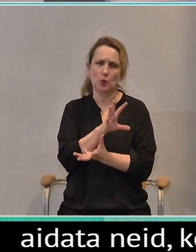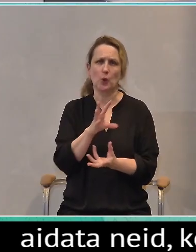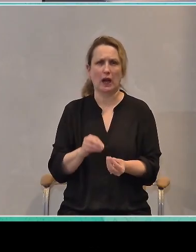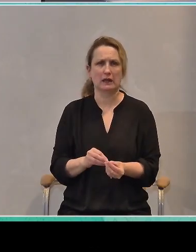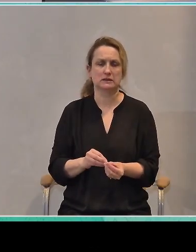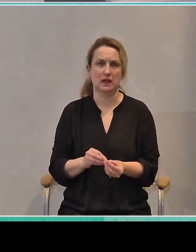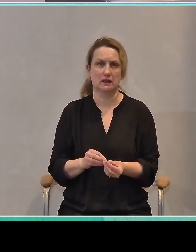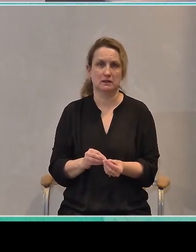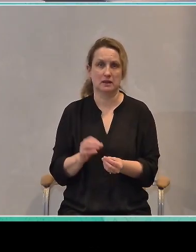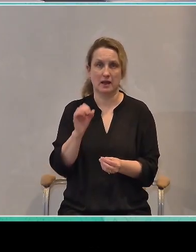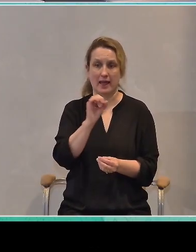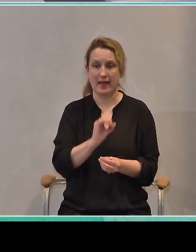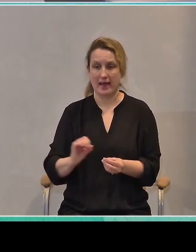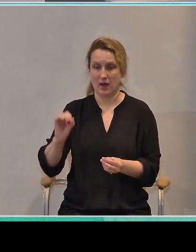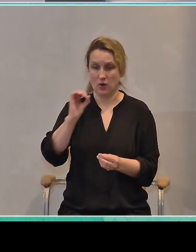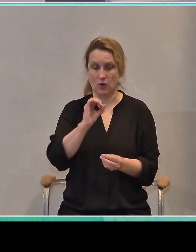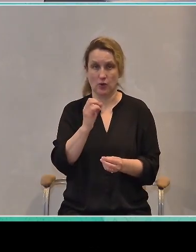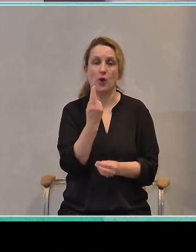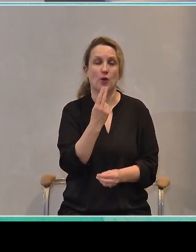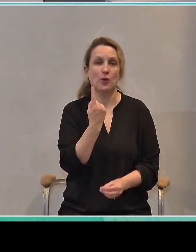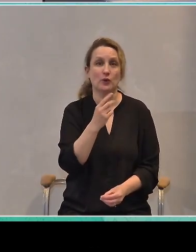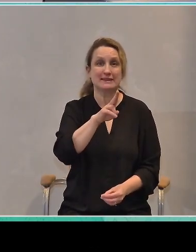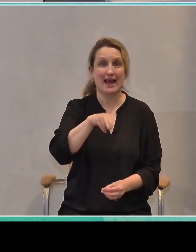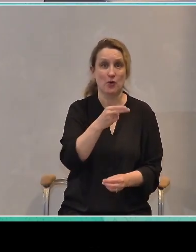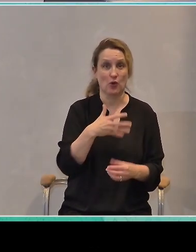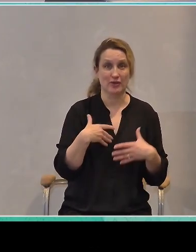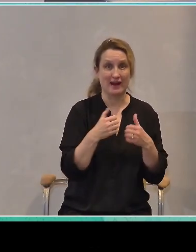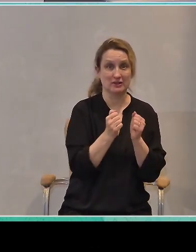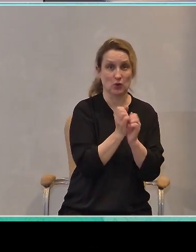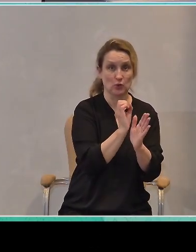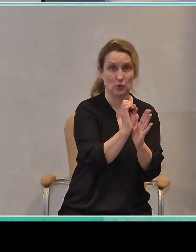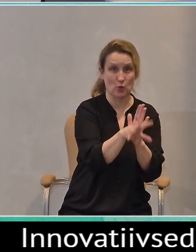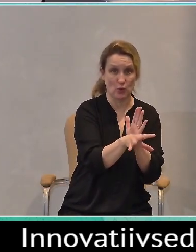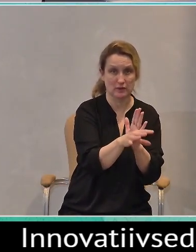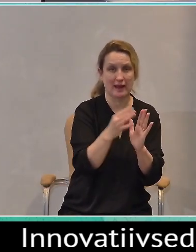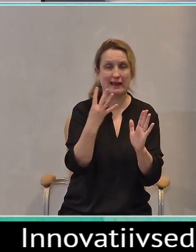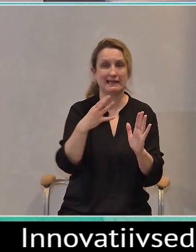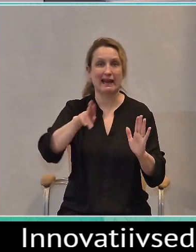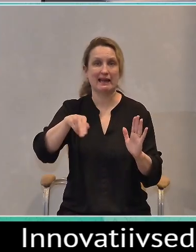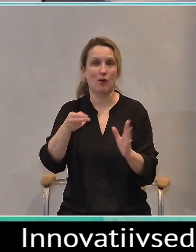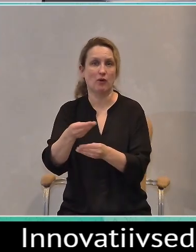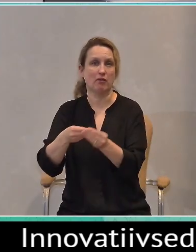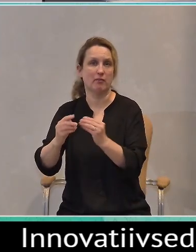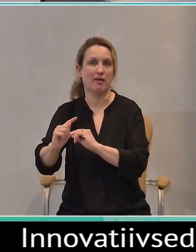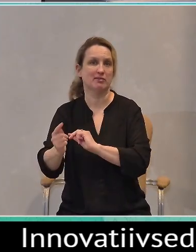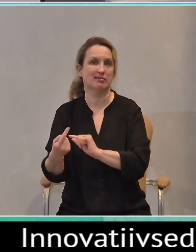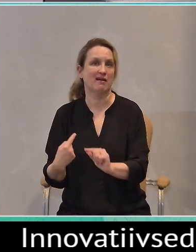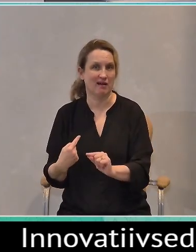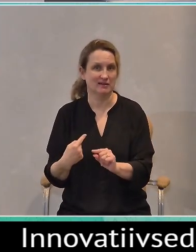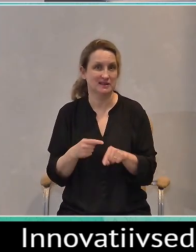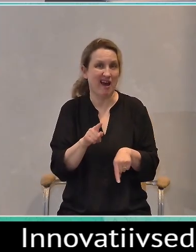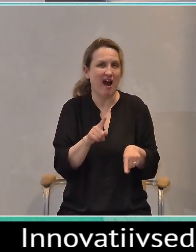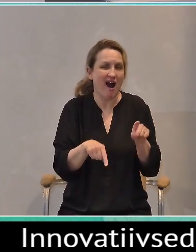and they support economy in general. Statistics show that